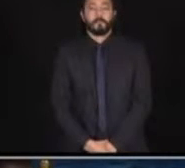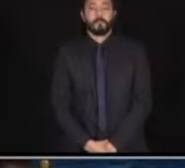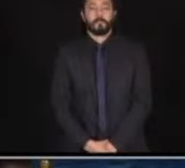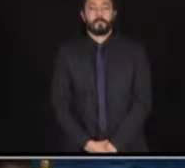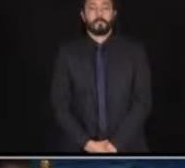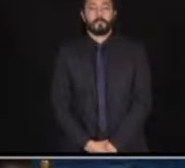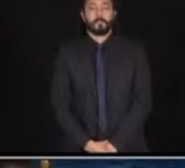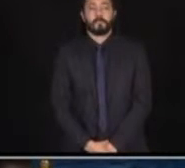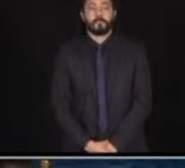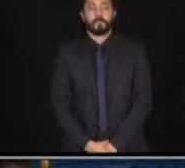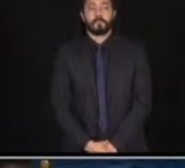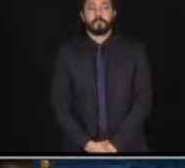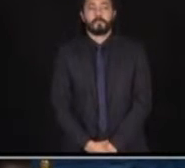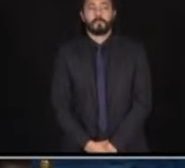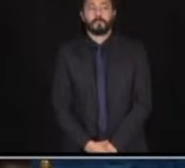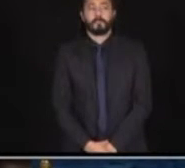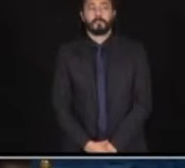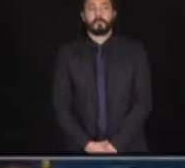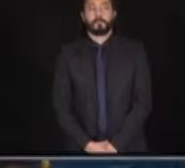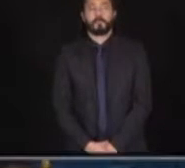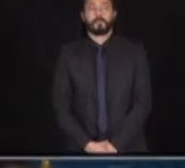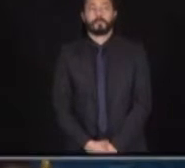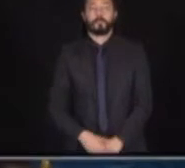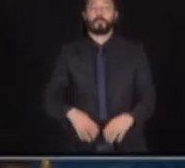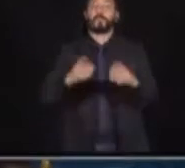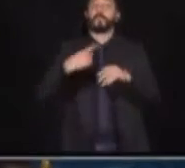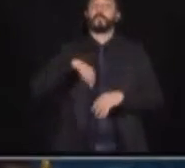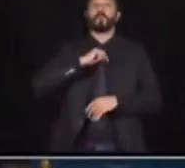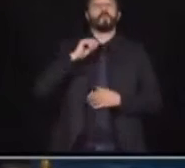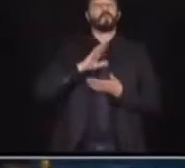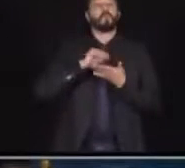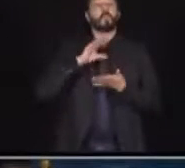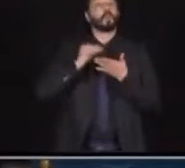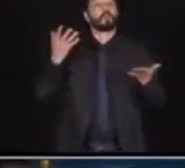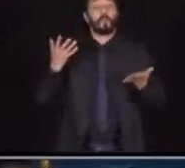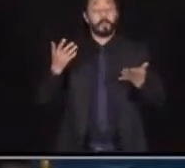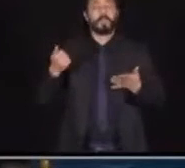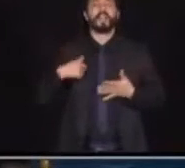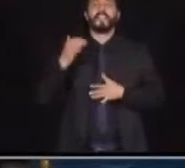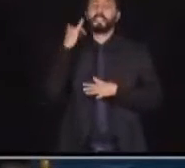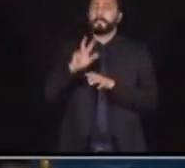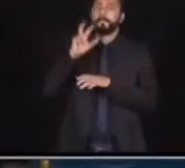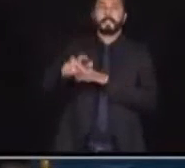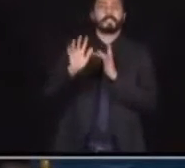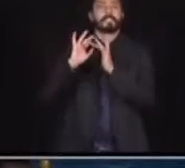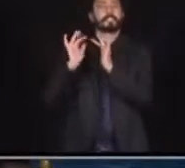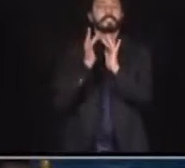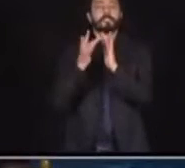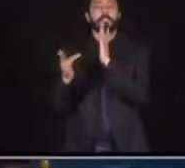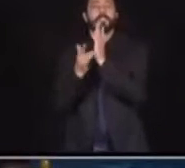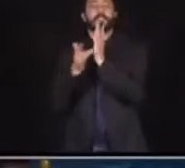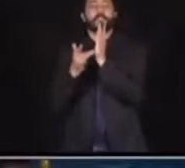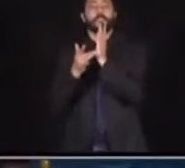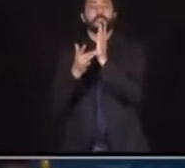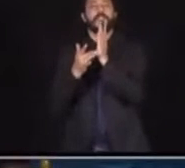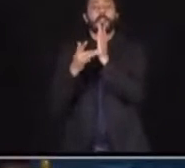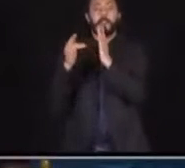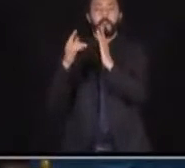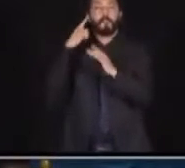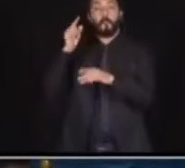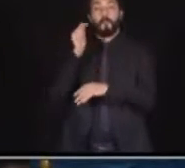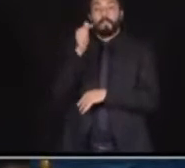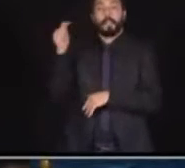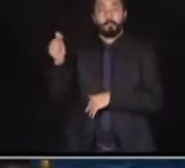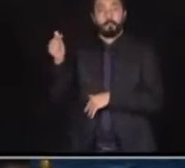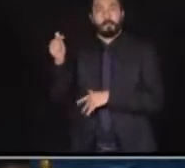COVID-19. We've learned that investing in digital technology and government modernization will be a vital part of both our